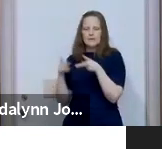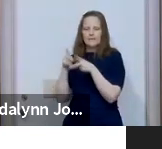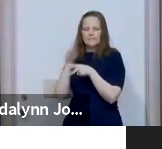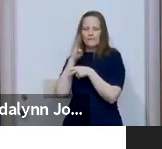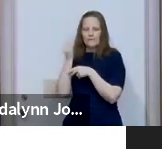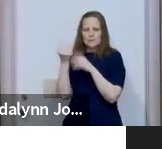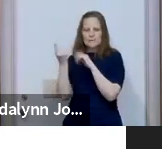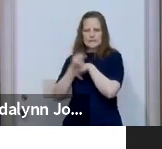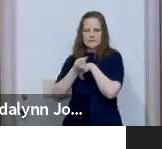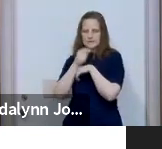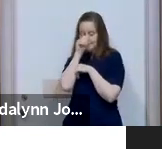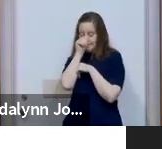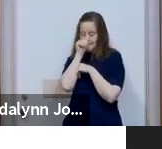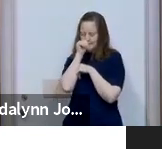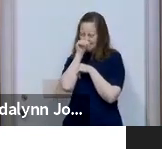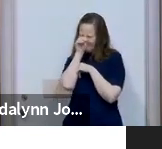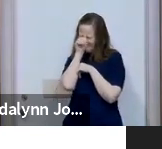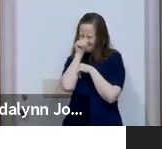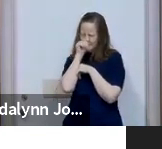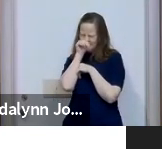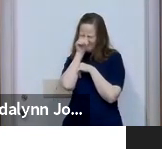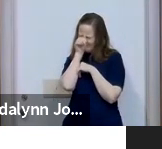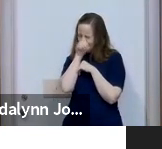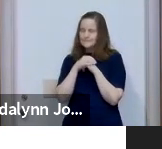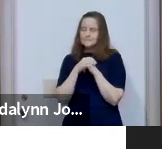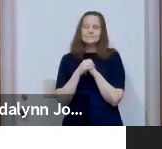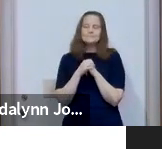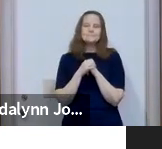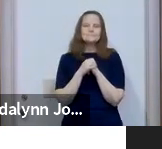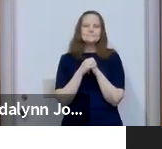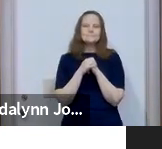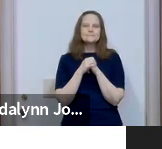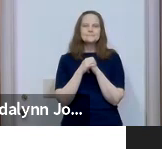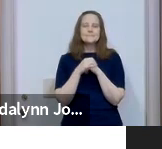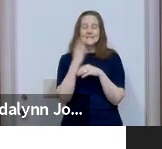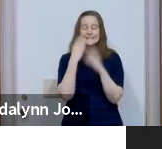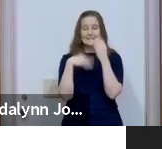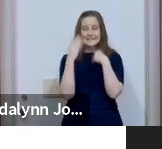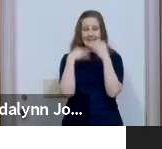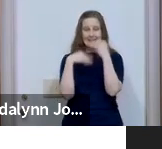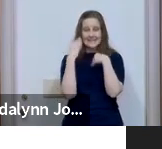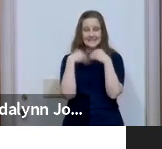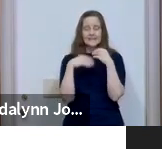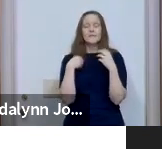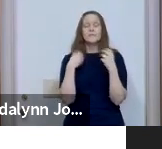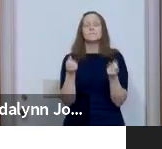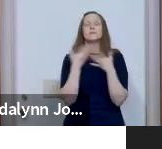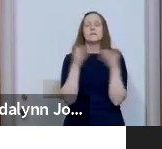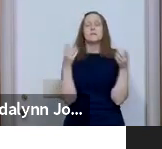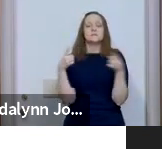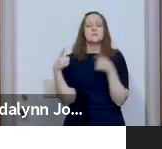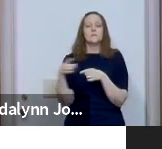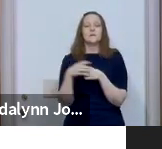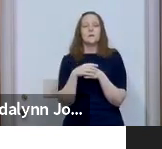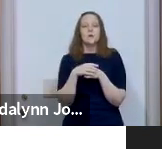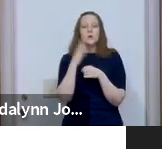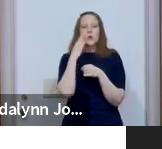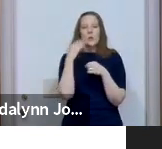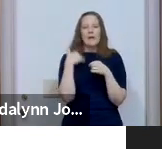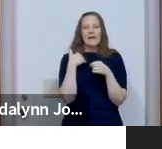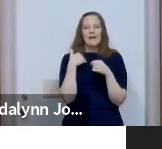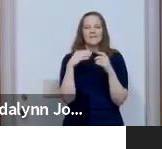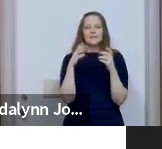14 days. Next slide, please. From a dining perspective, there's lots happening. And so know that there's a hybrid plan.